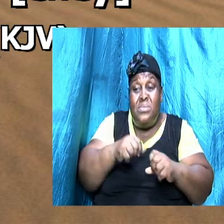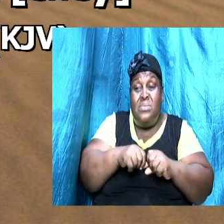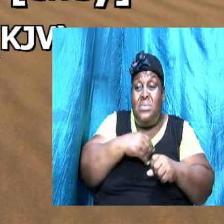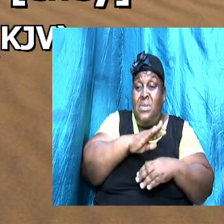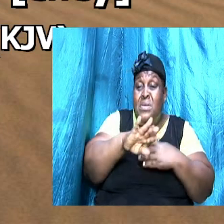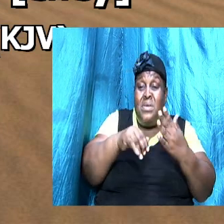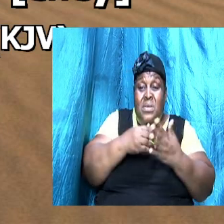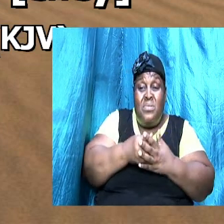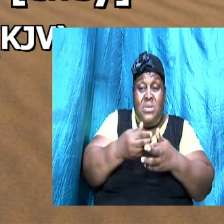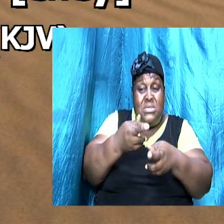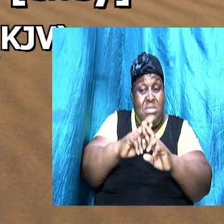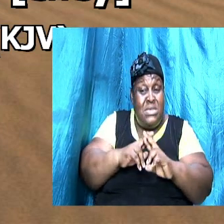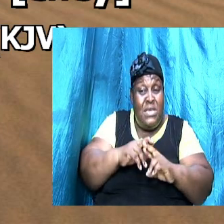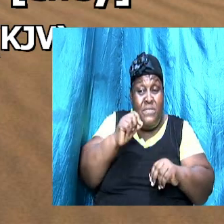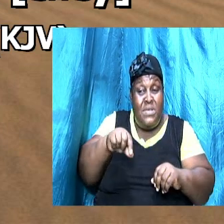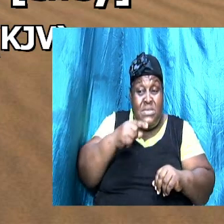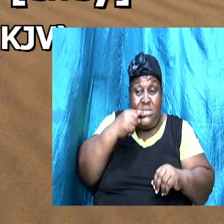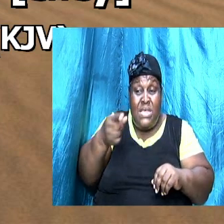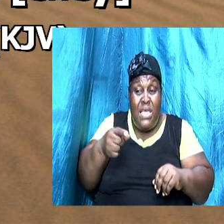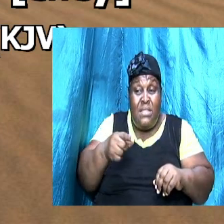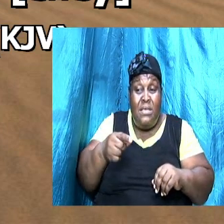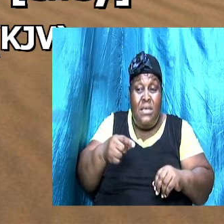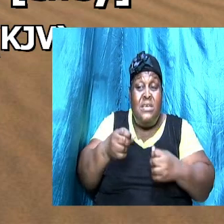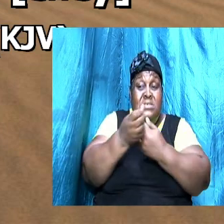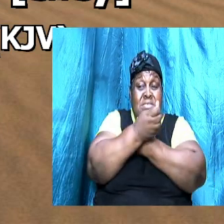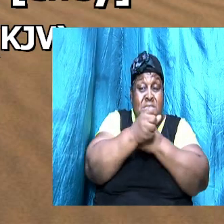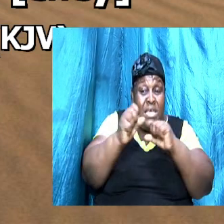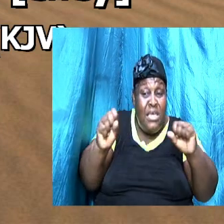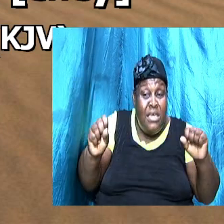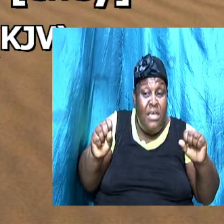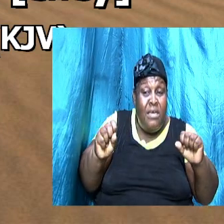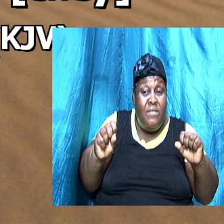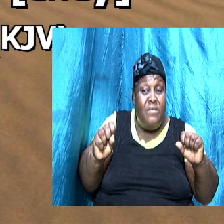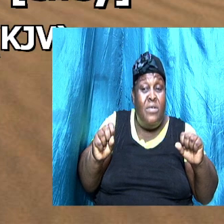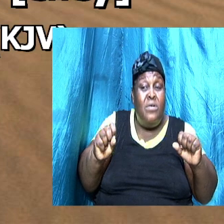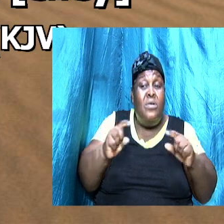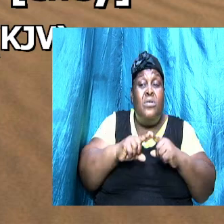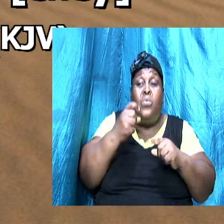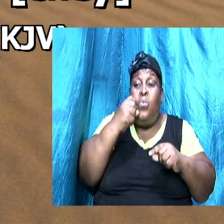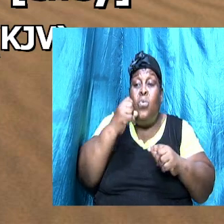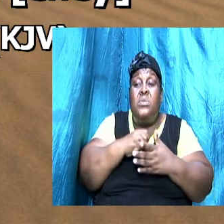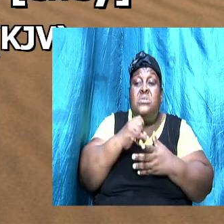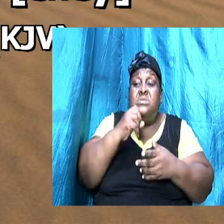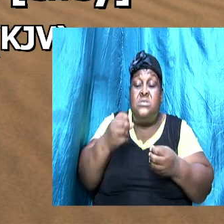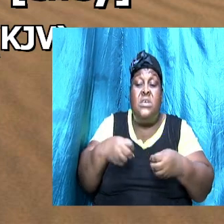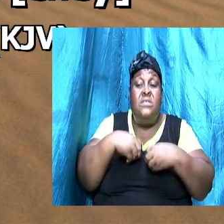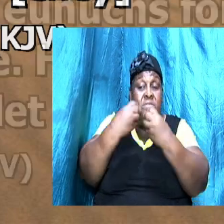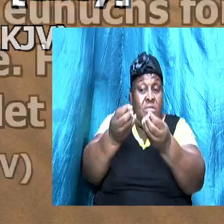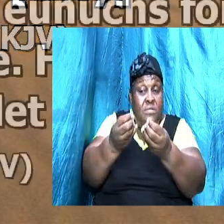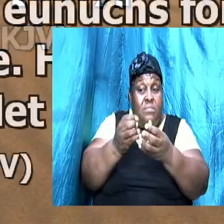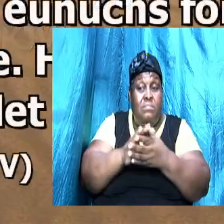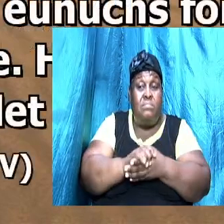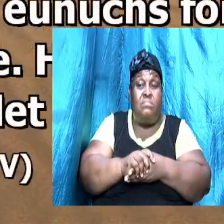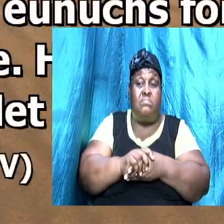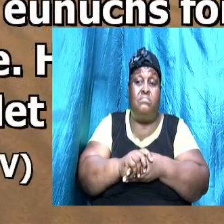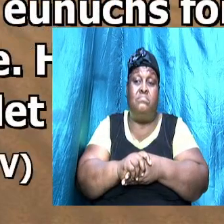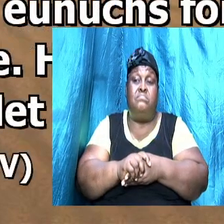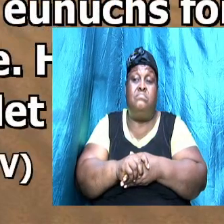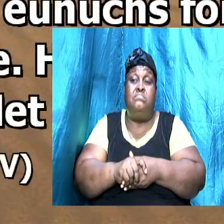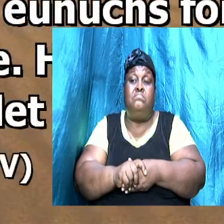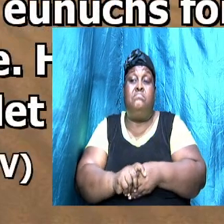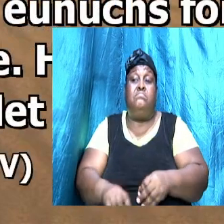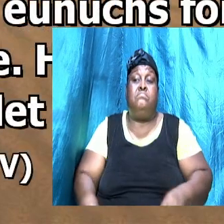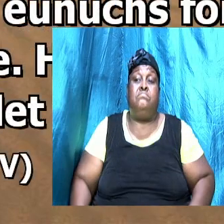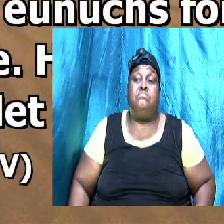it's hard and it's hard to accept, but you have to understand, it's so it go. But listen to verse 12 now. Listen to verse 12